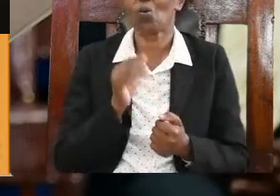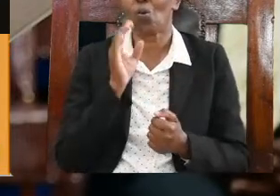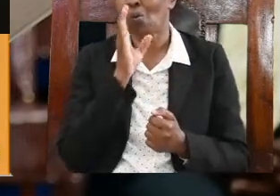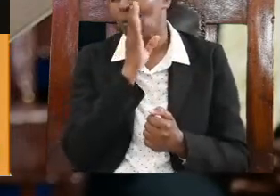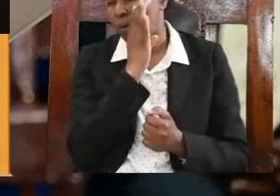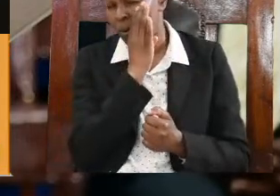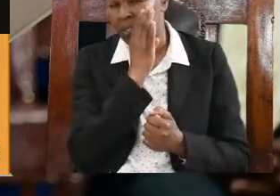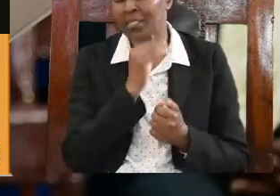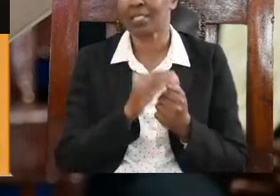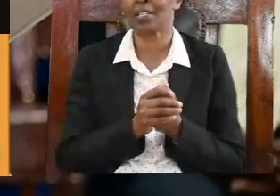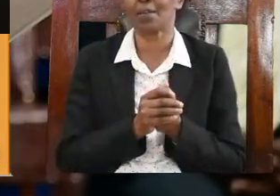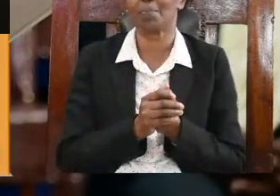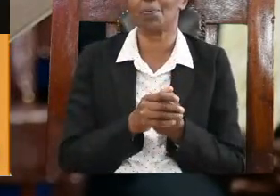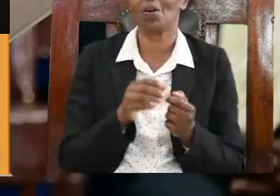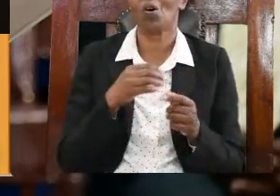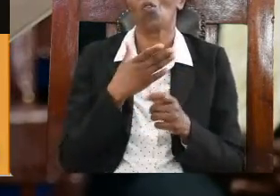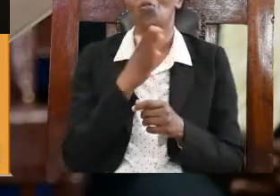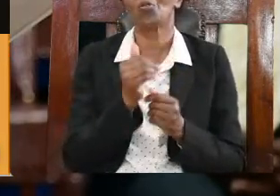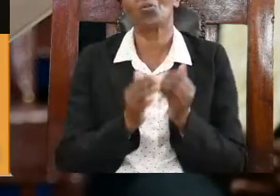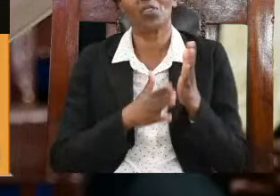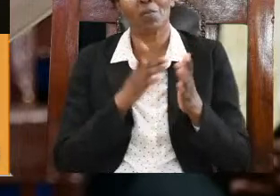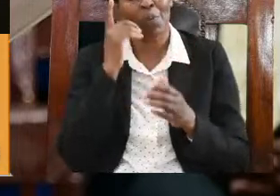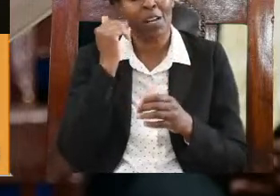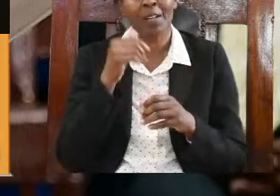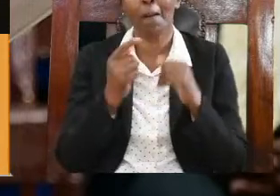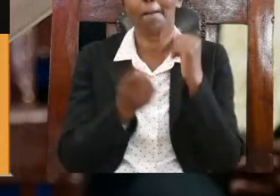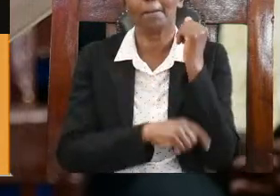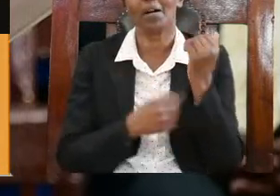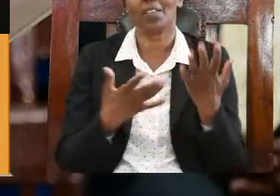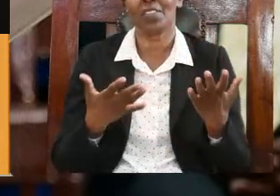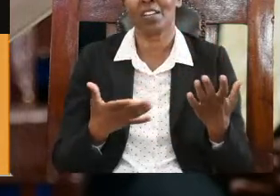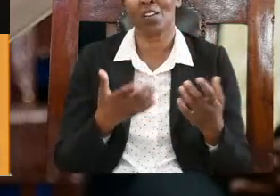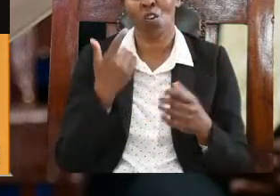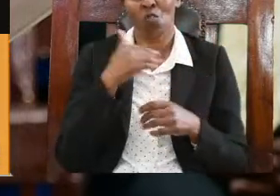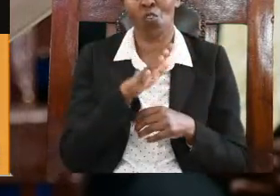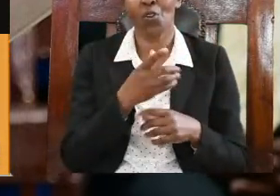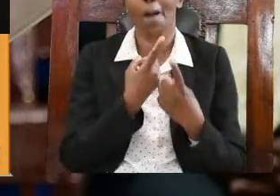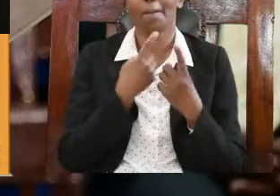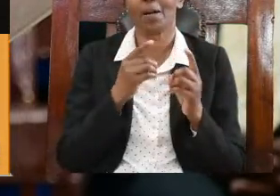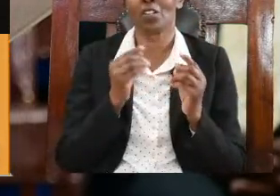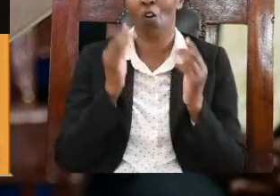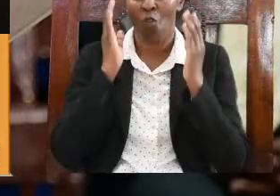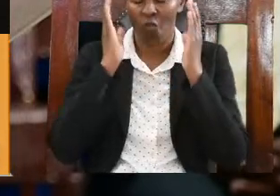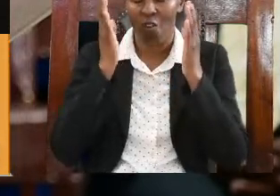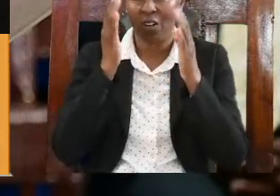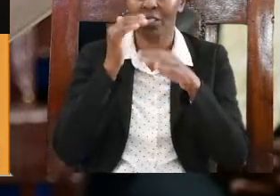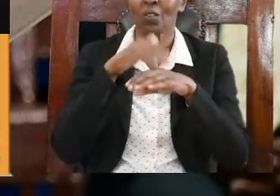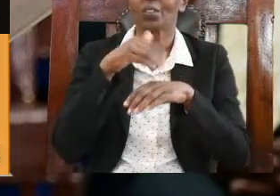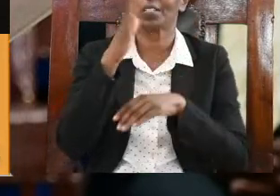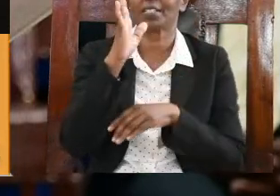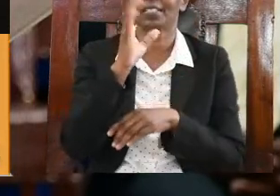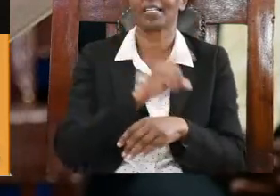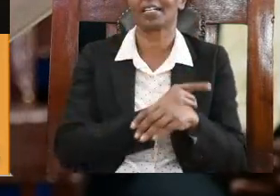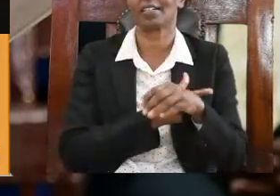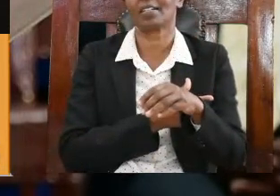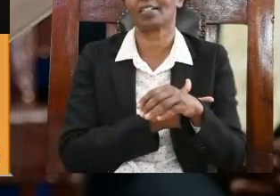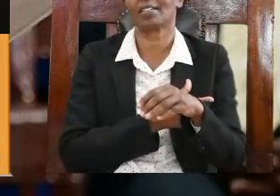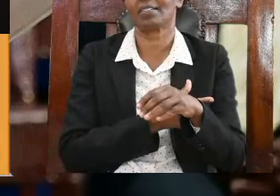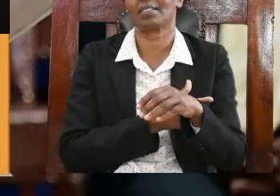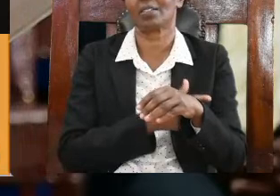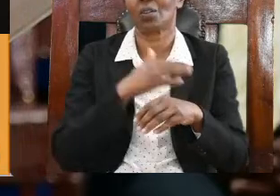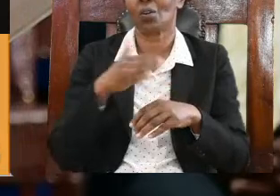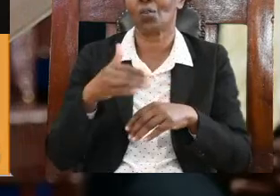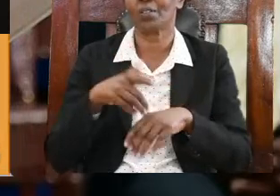wacha waendelea kujipanga na kukupangia, but focus on the grace of God that frustrates them day and night.